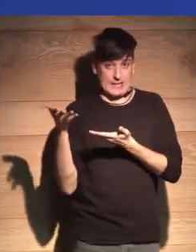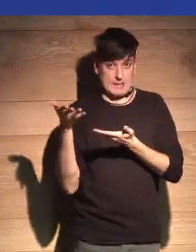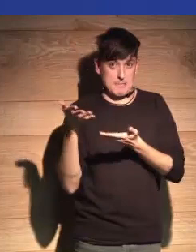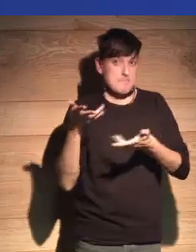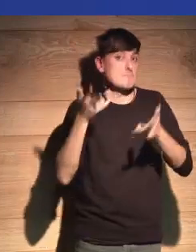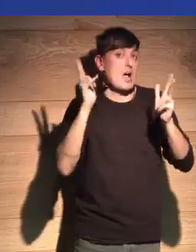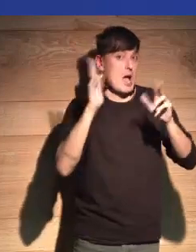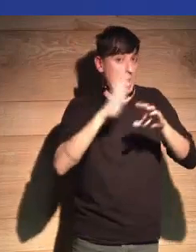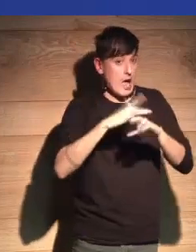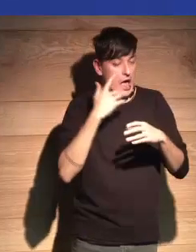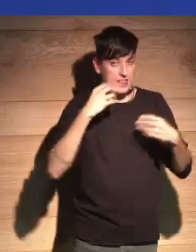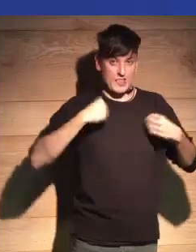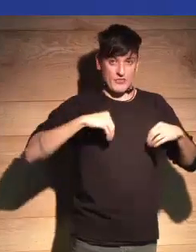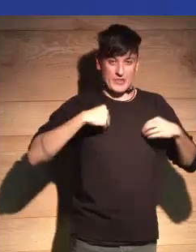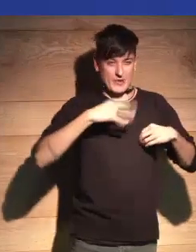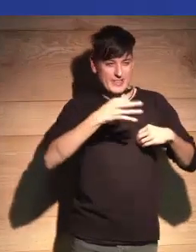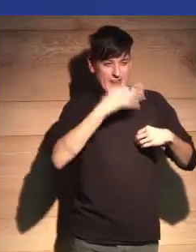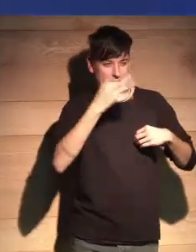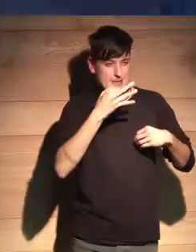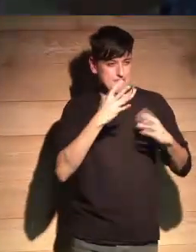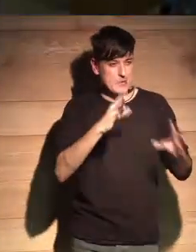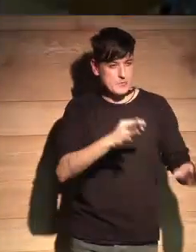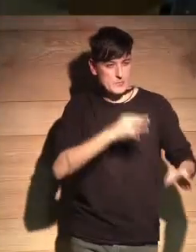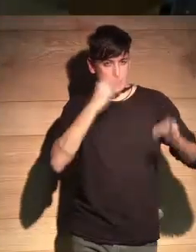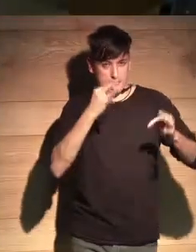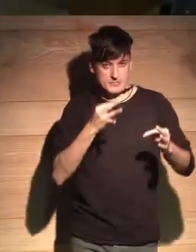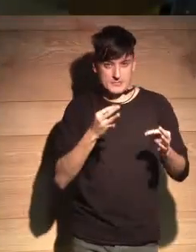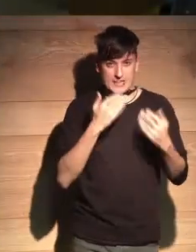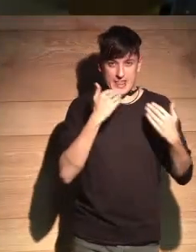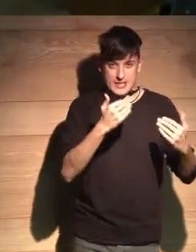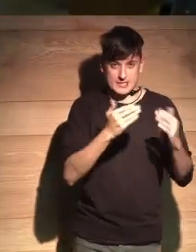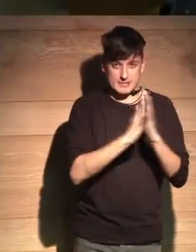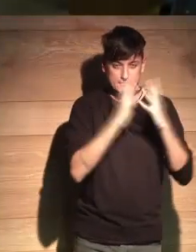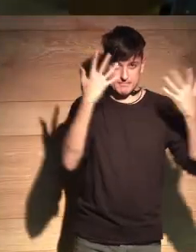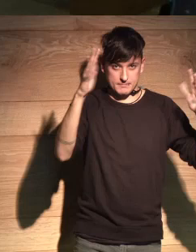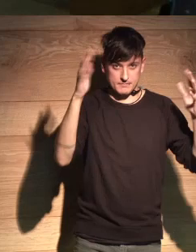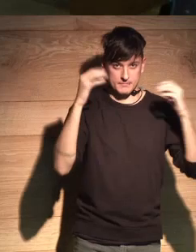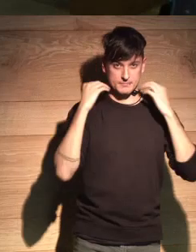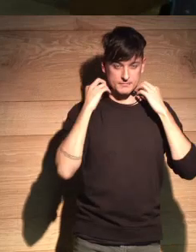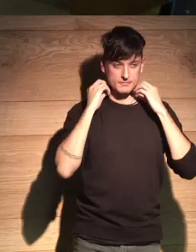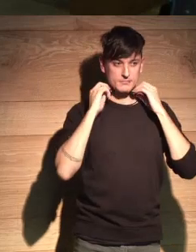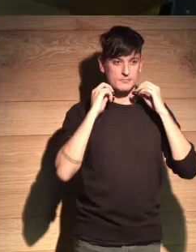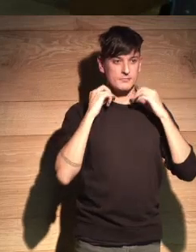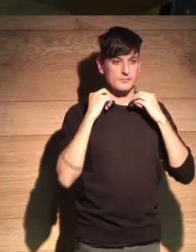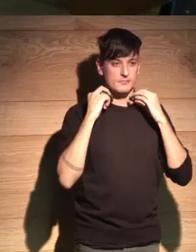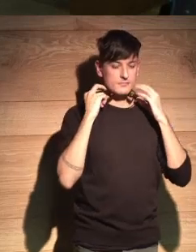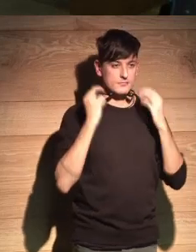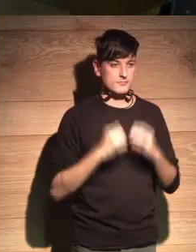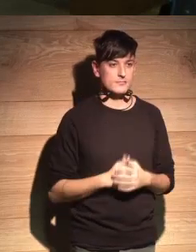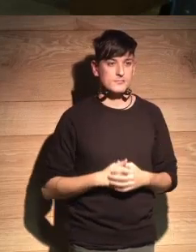decide what they want to be trained of. So let's hope this is a very inspiring evening for all of